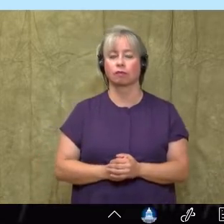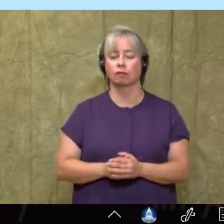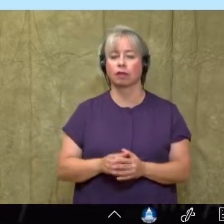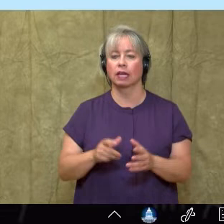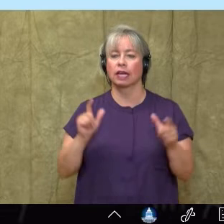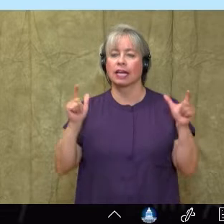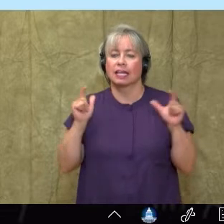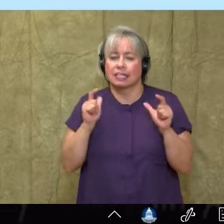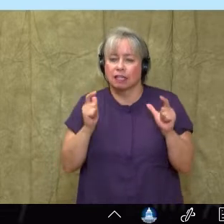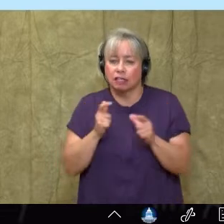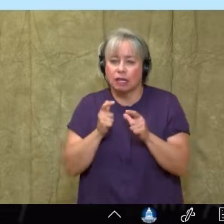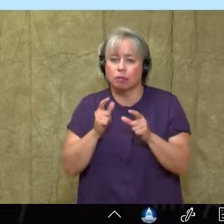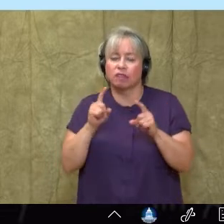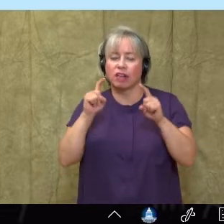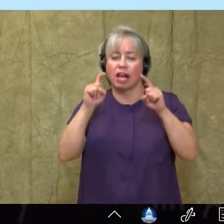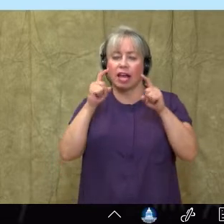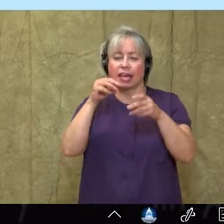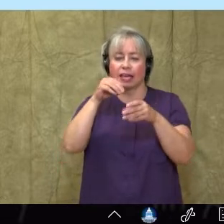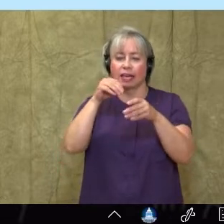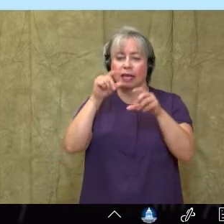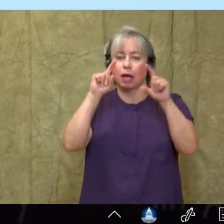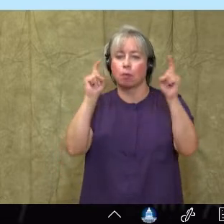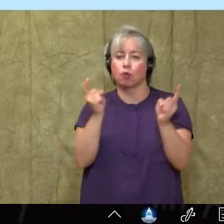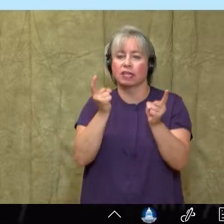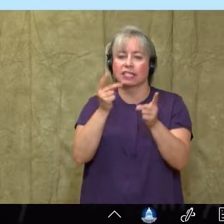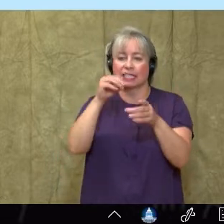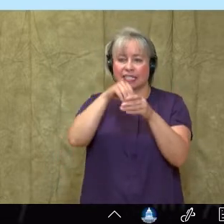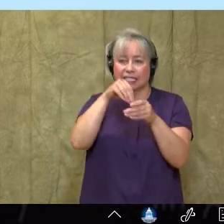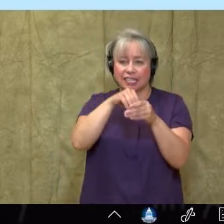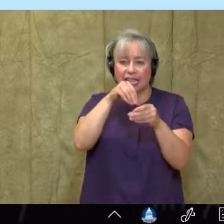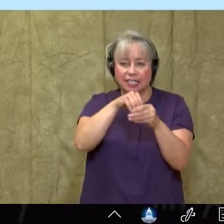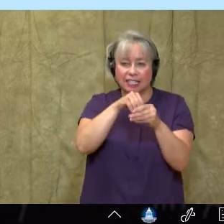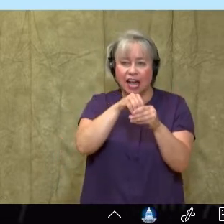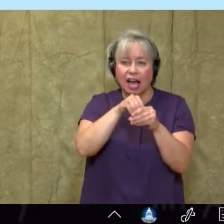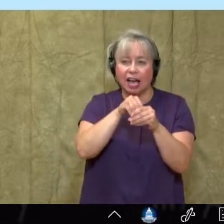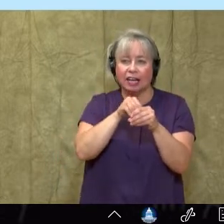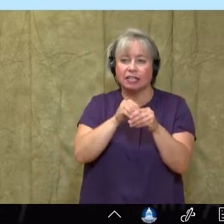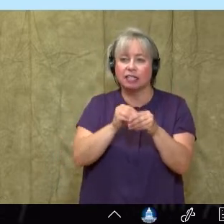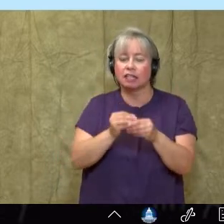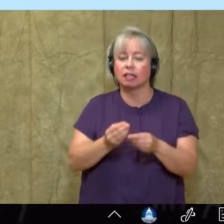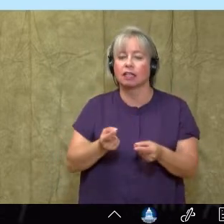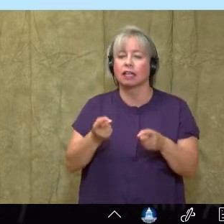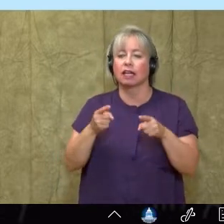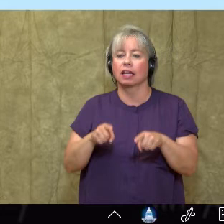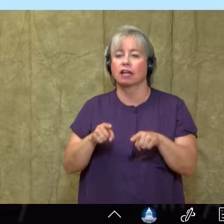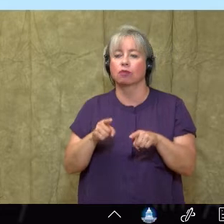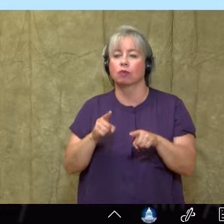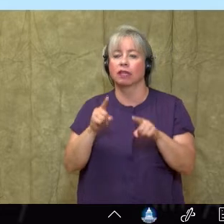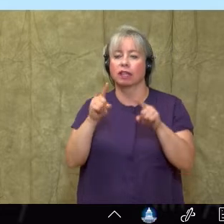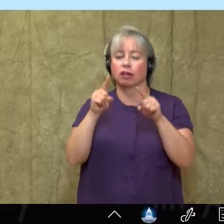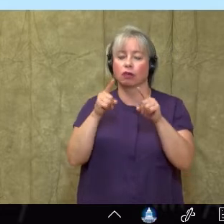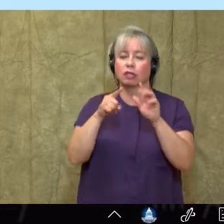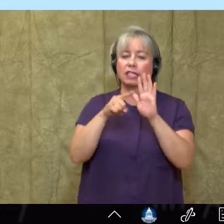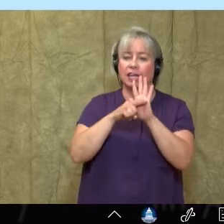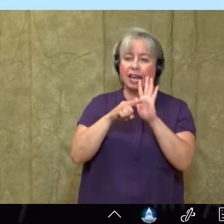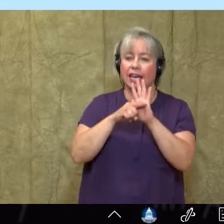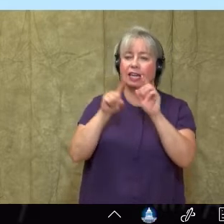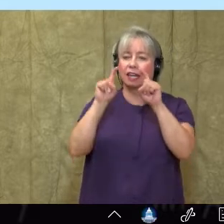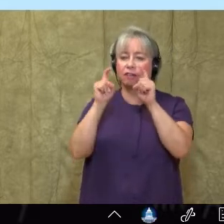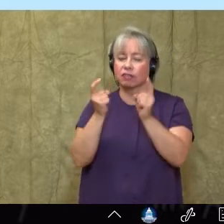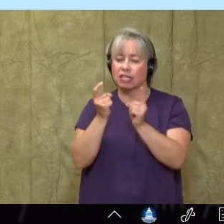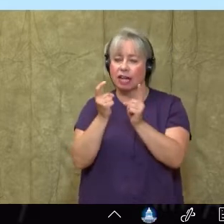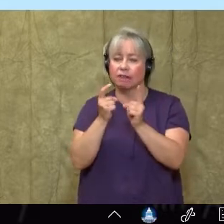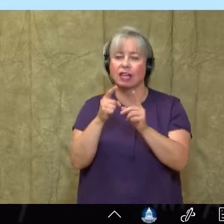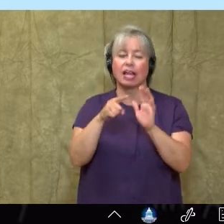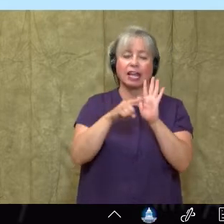our parentheses. We have two negatives side by side, and when we know we have two negatives side by side, then we know that a